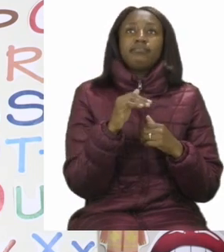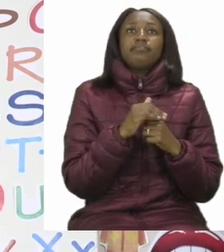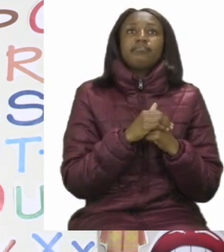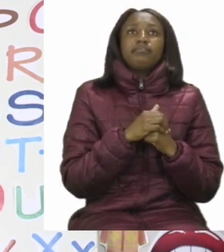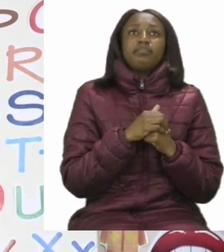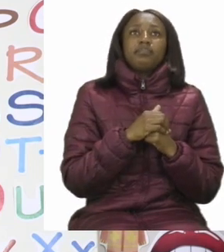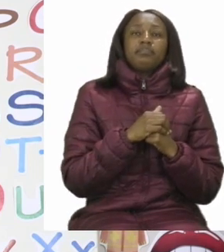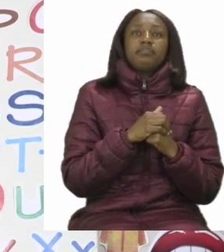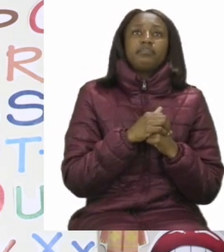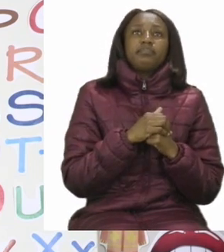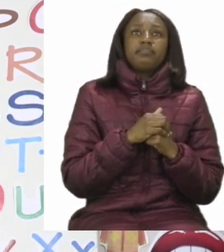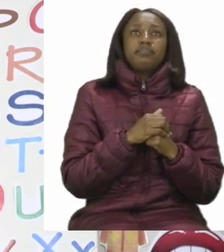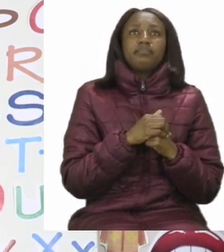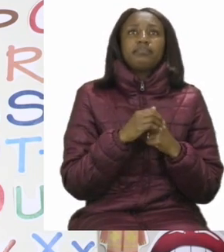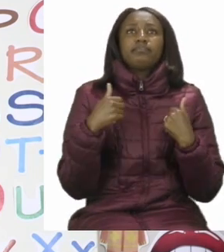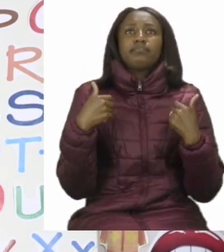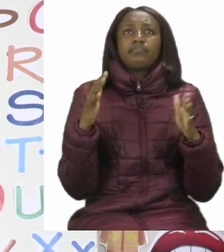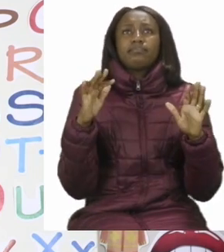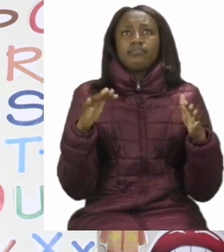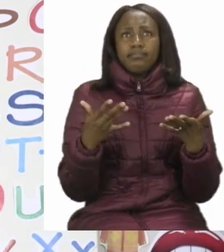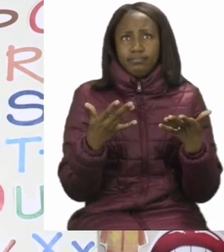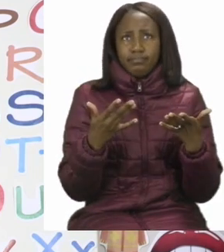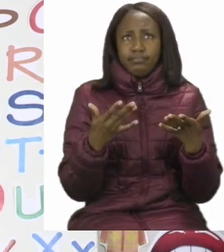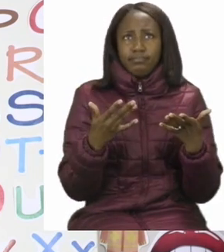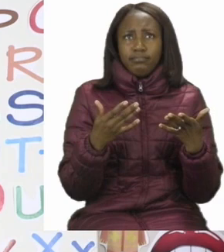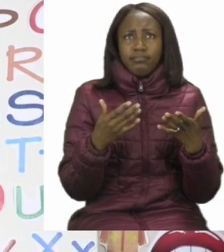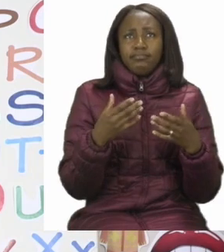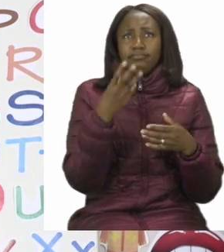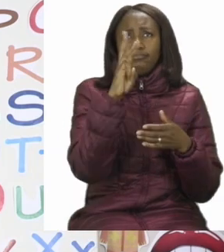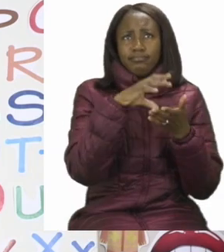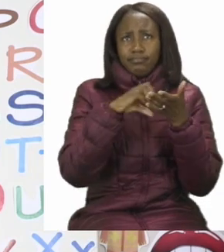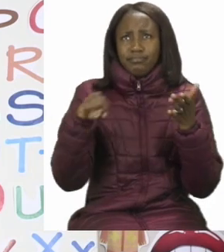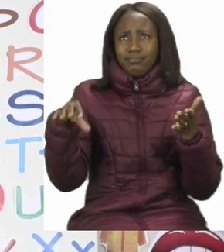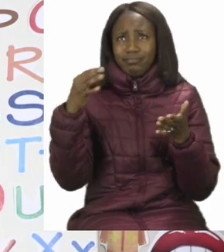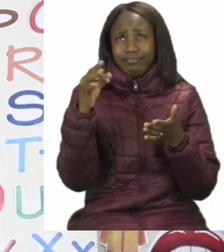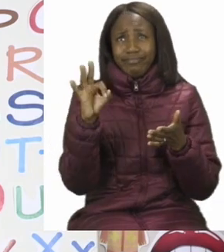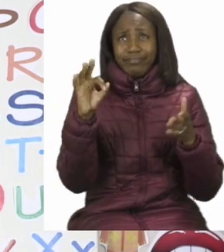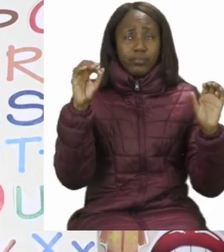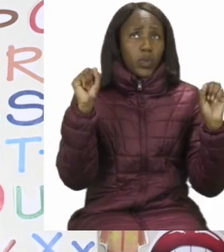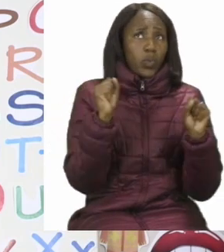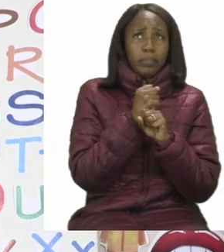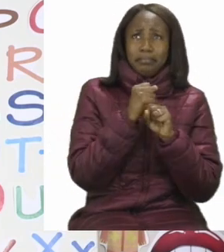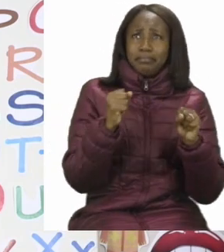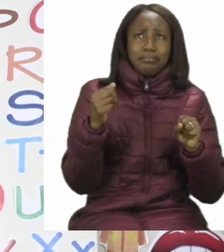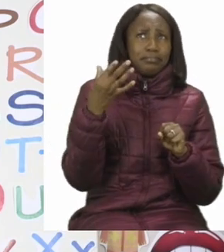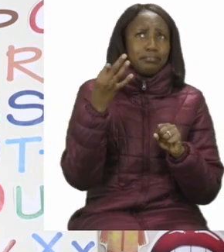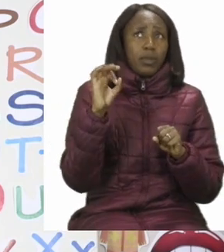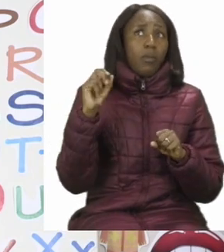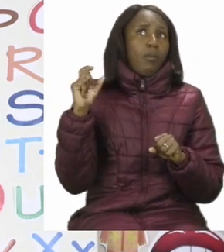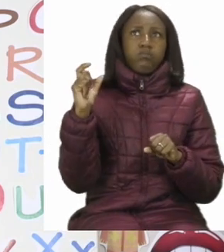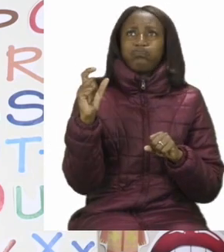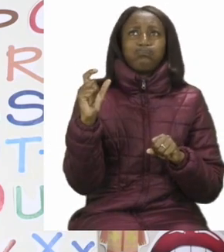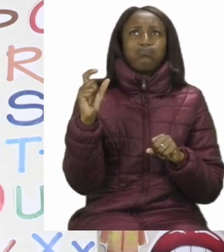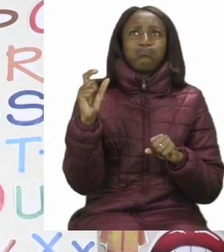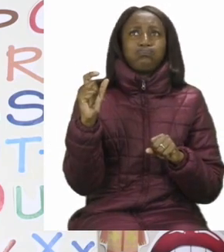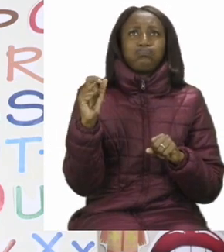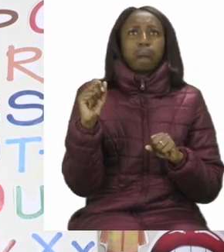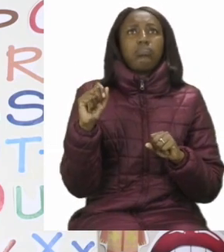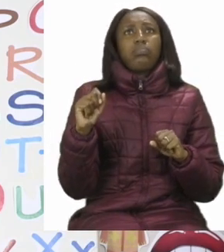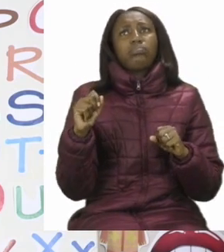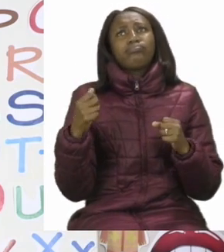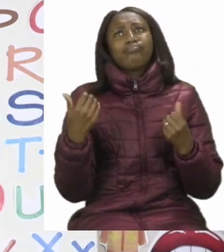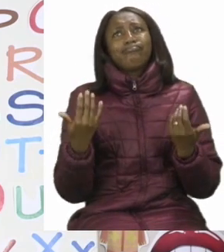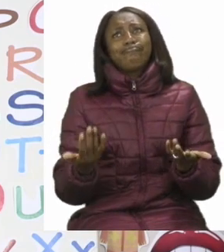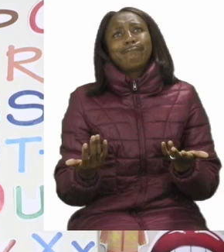219. We're going to start by saying 6 minus 9. It can't